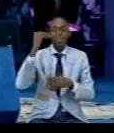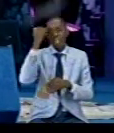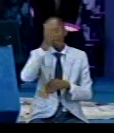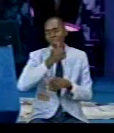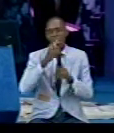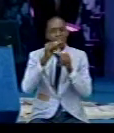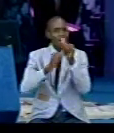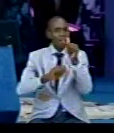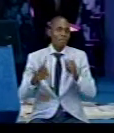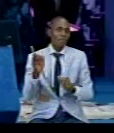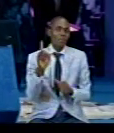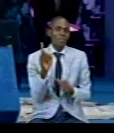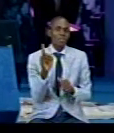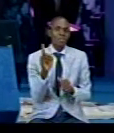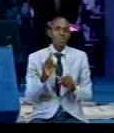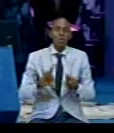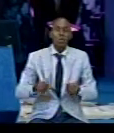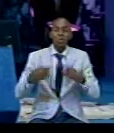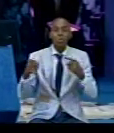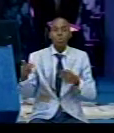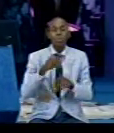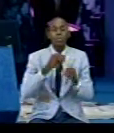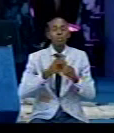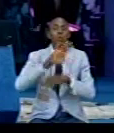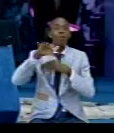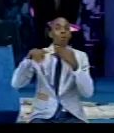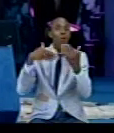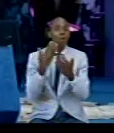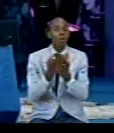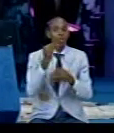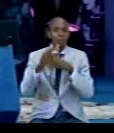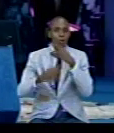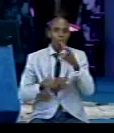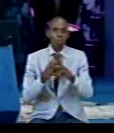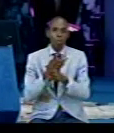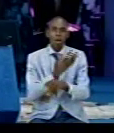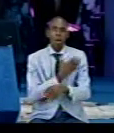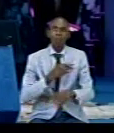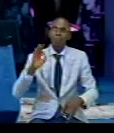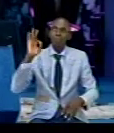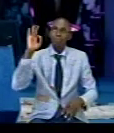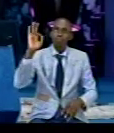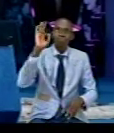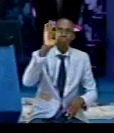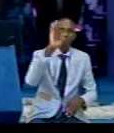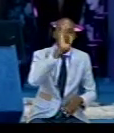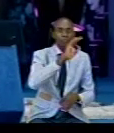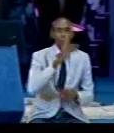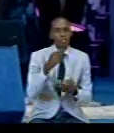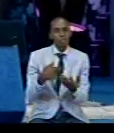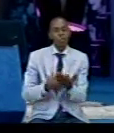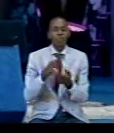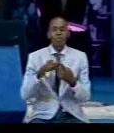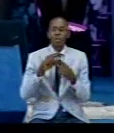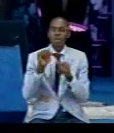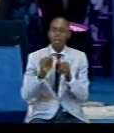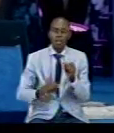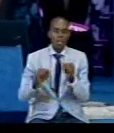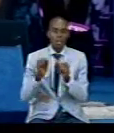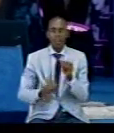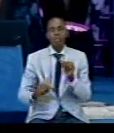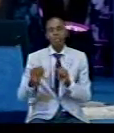everywhere. Go ye to all the world and preach the gospel to every creature. Look at